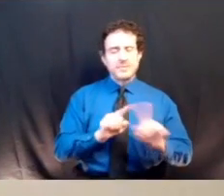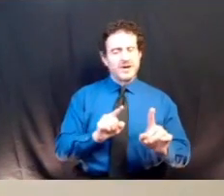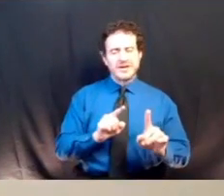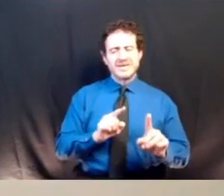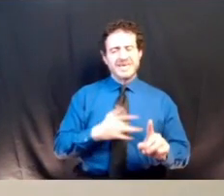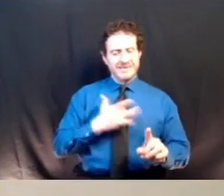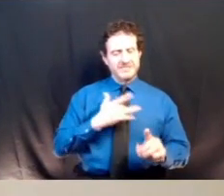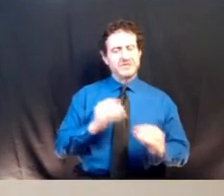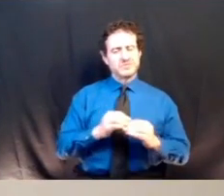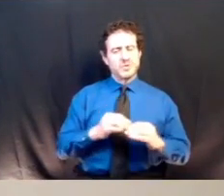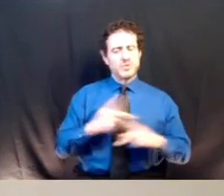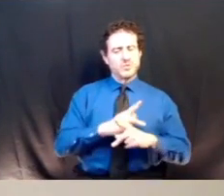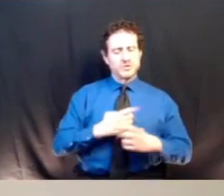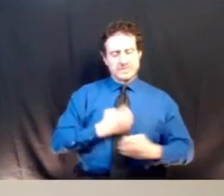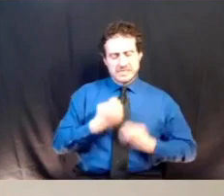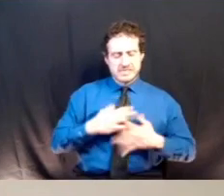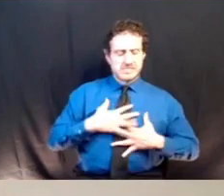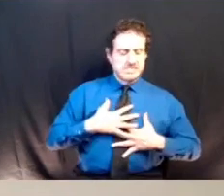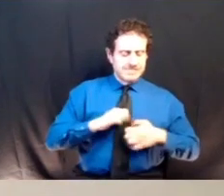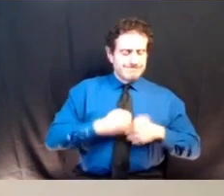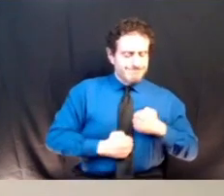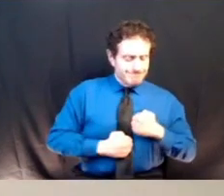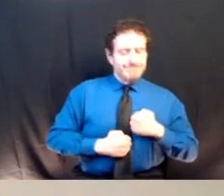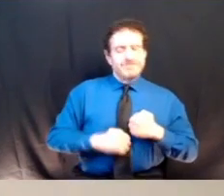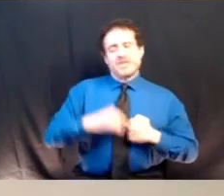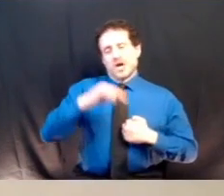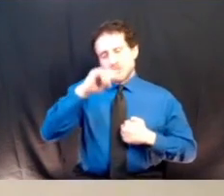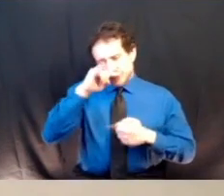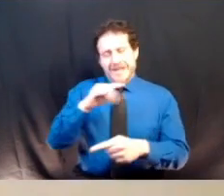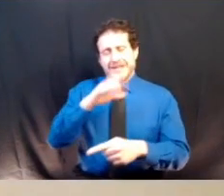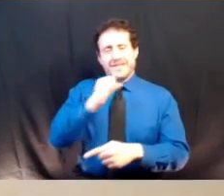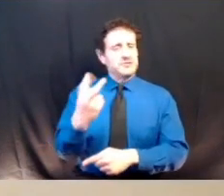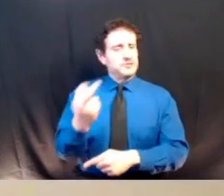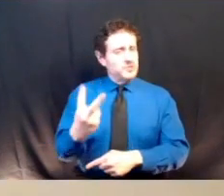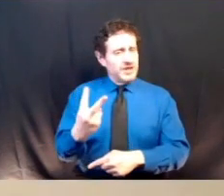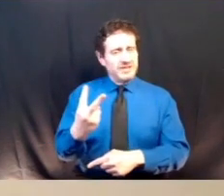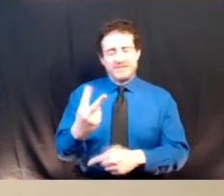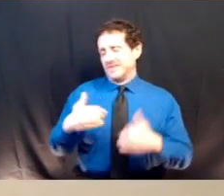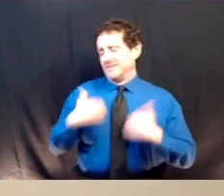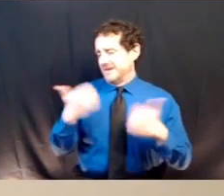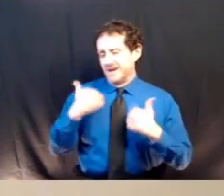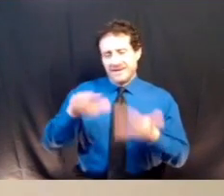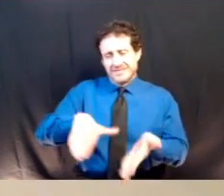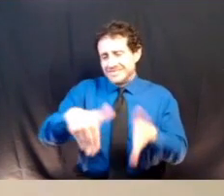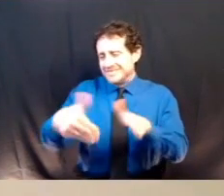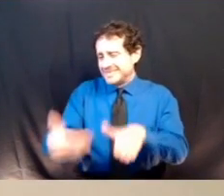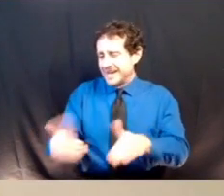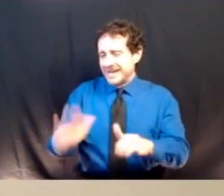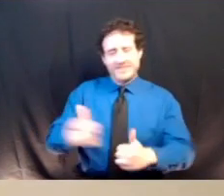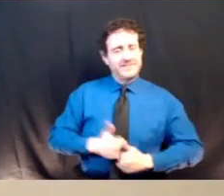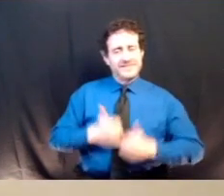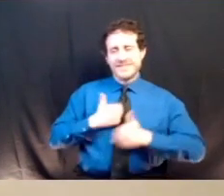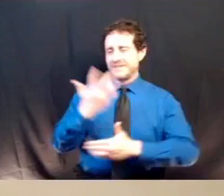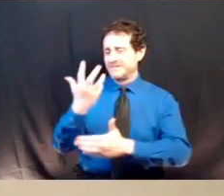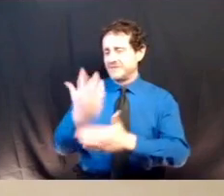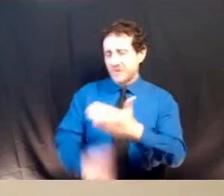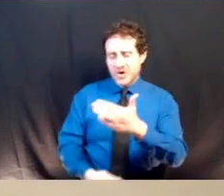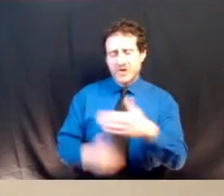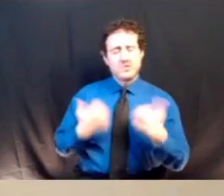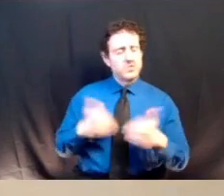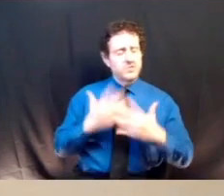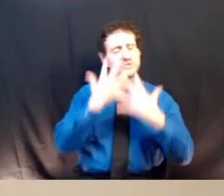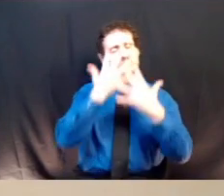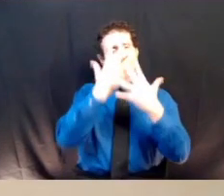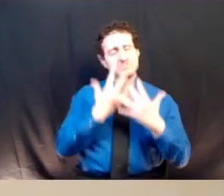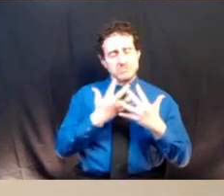when it's a child just at the beginning of their life. I know that there's no way that we can predict who